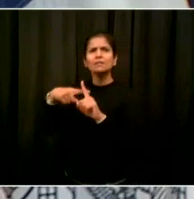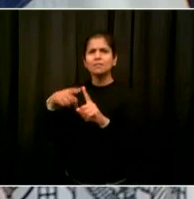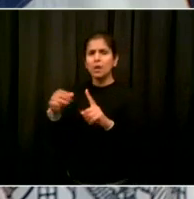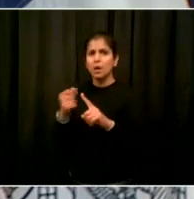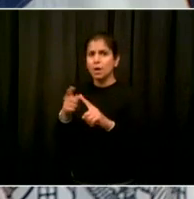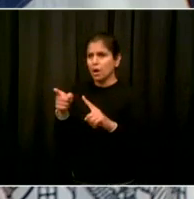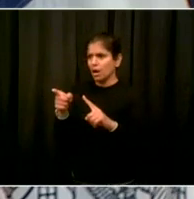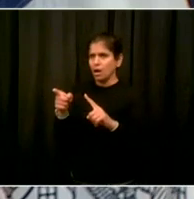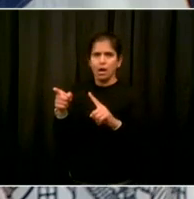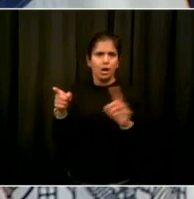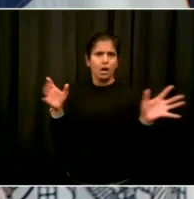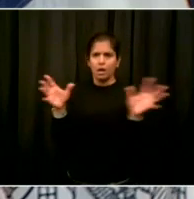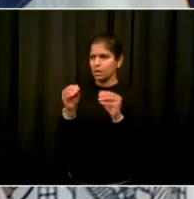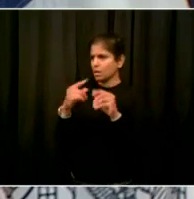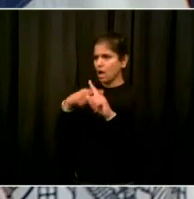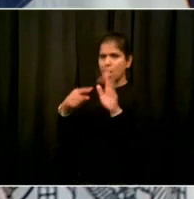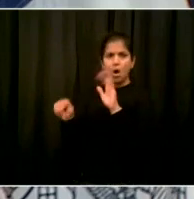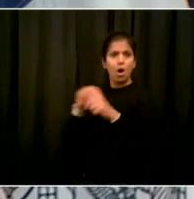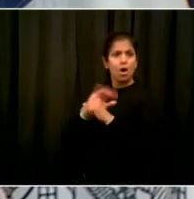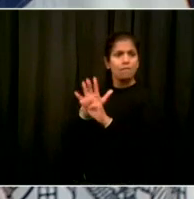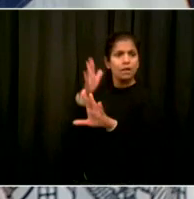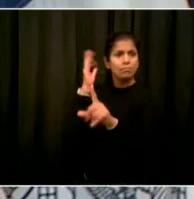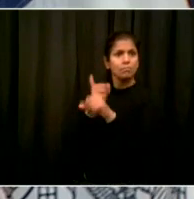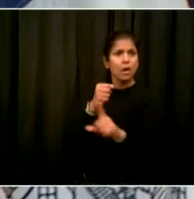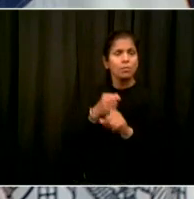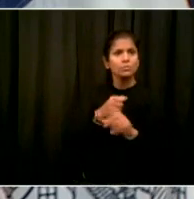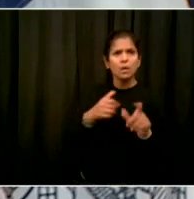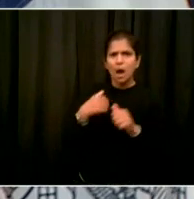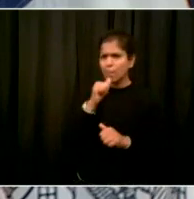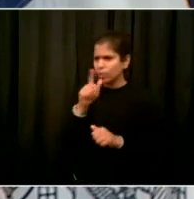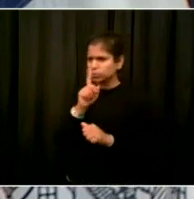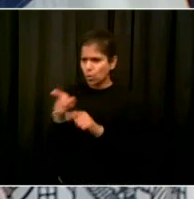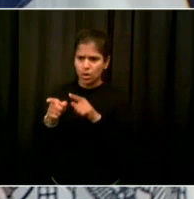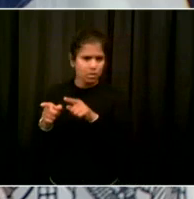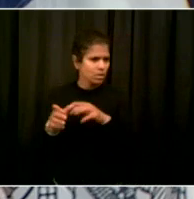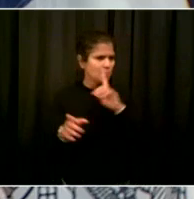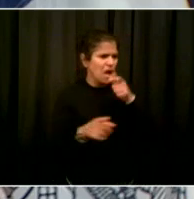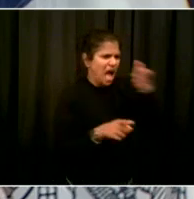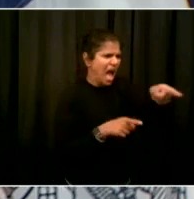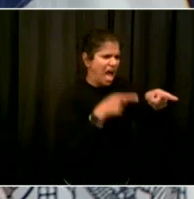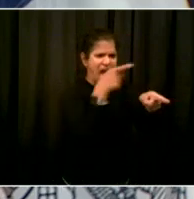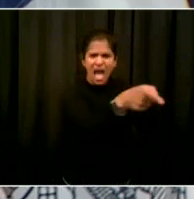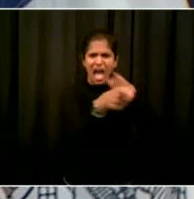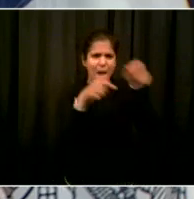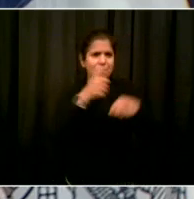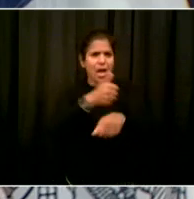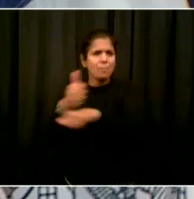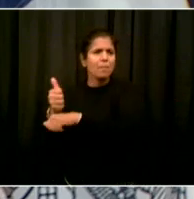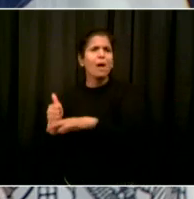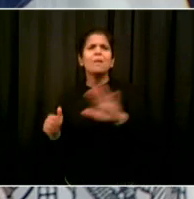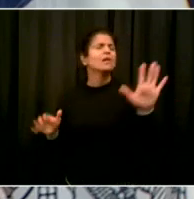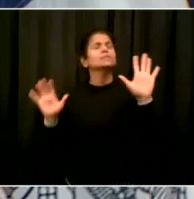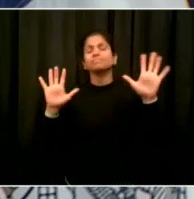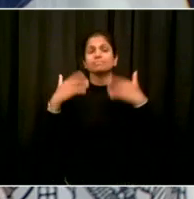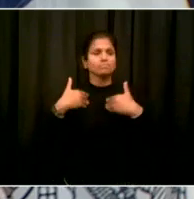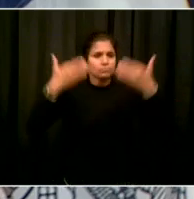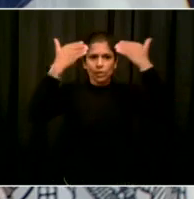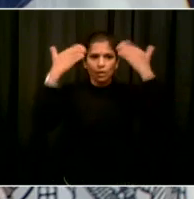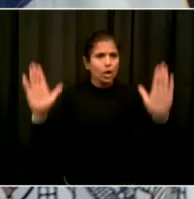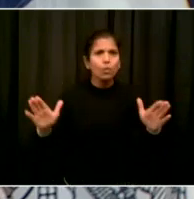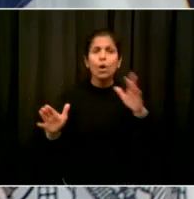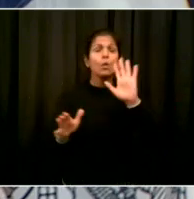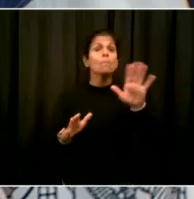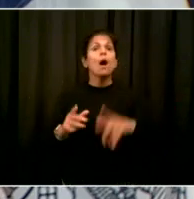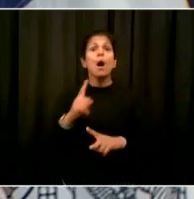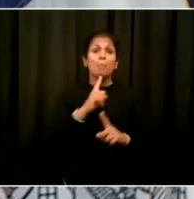need to double down on quarantining and travel warnings, and that's why yesterday I called for a change at the federal level, that I don't think anyone should be allowed